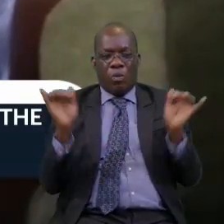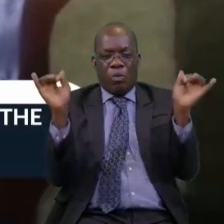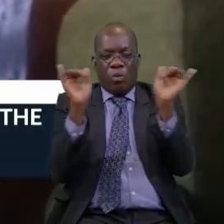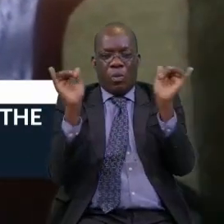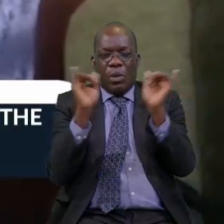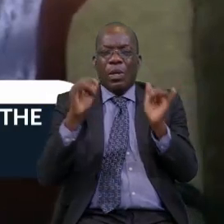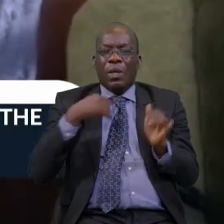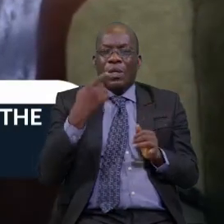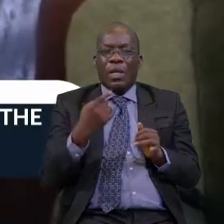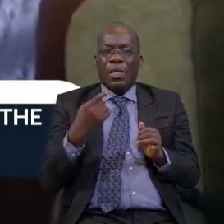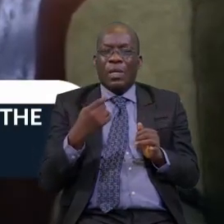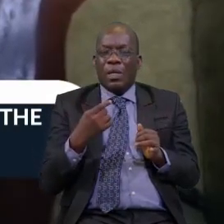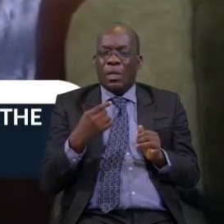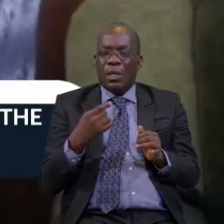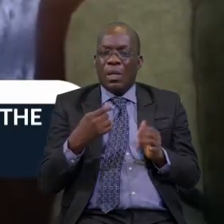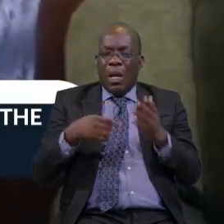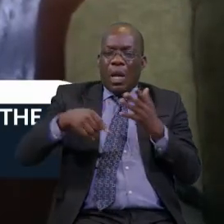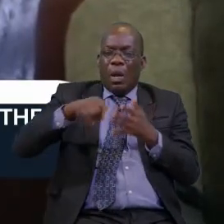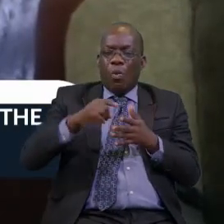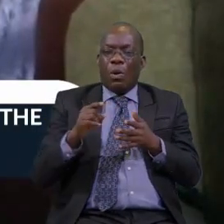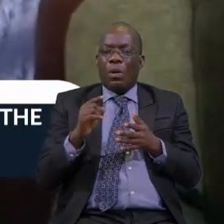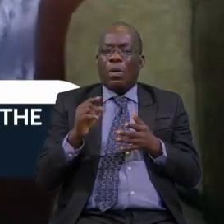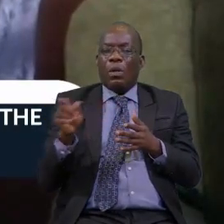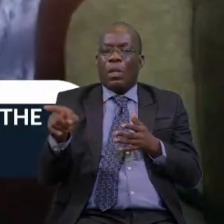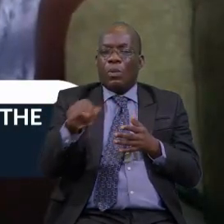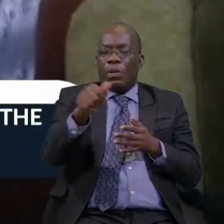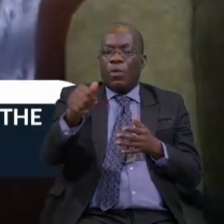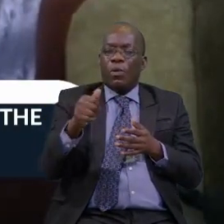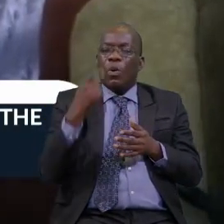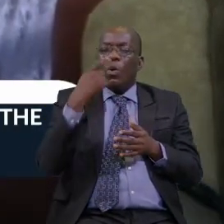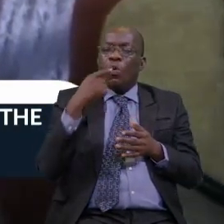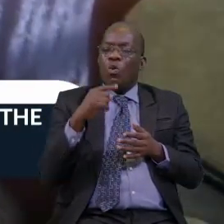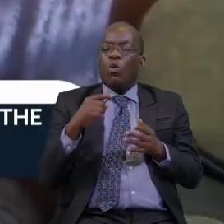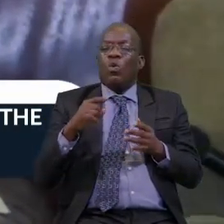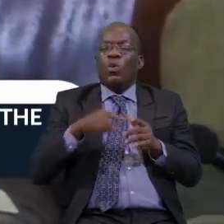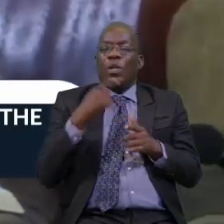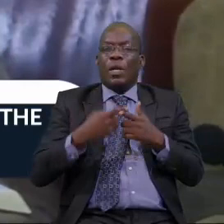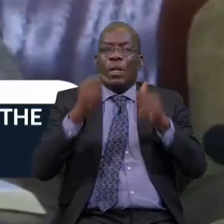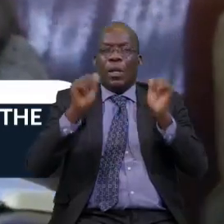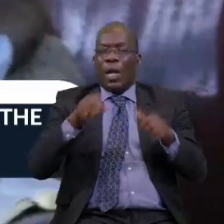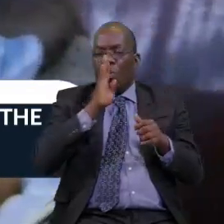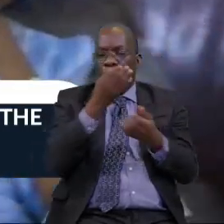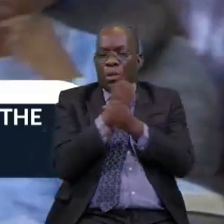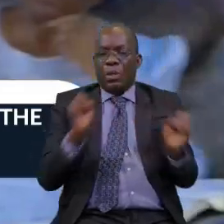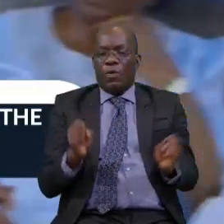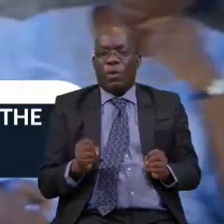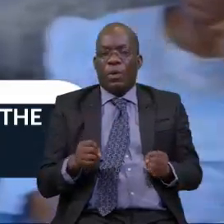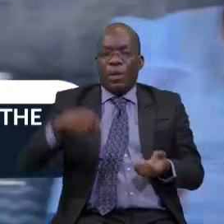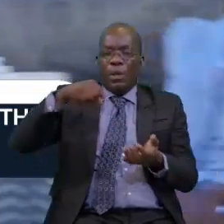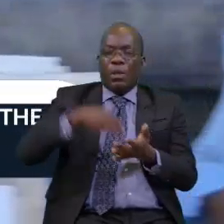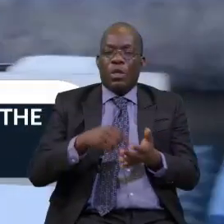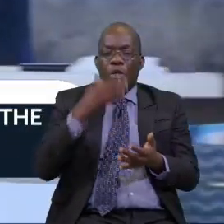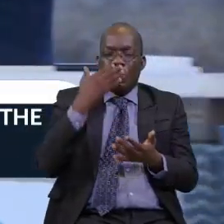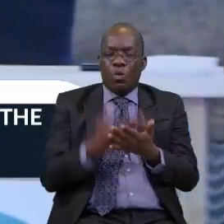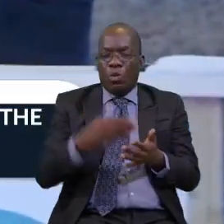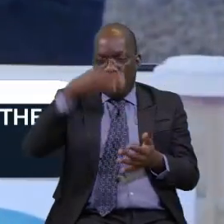among themselves, who then can be saved? If this good man is not saved, can